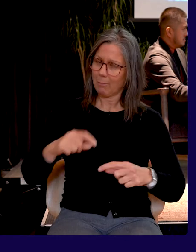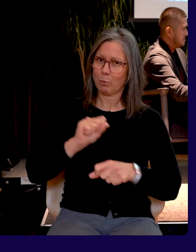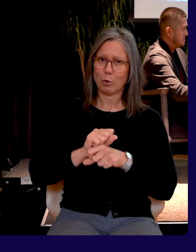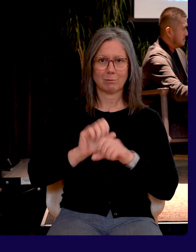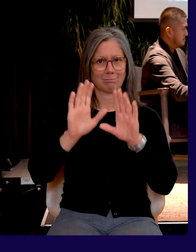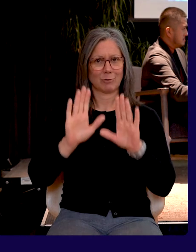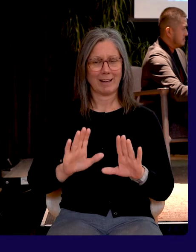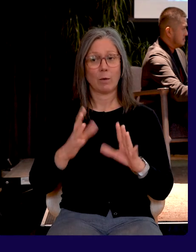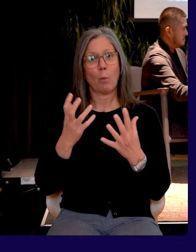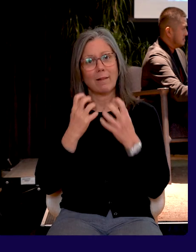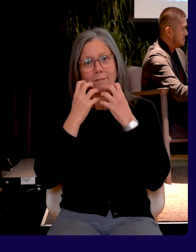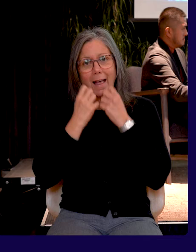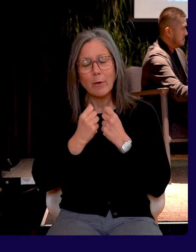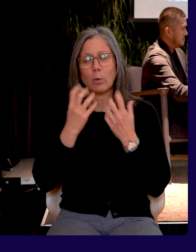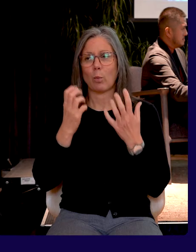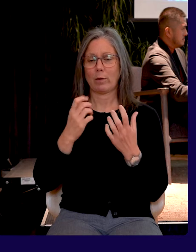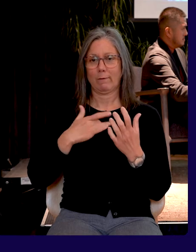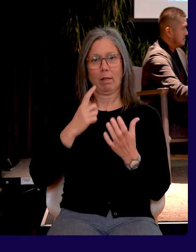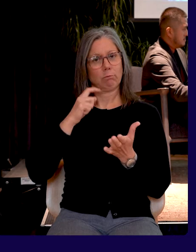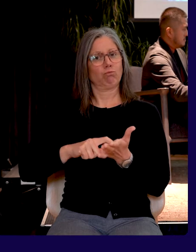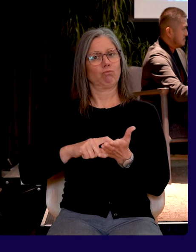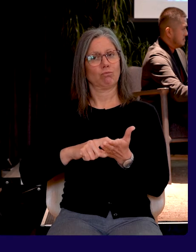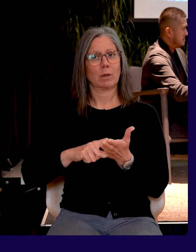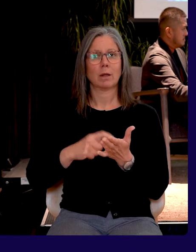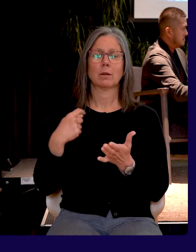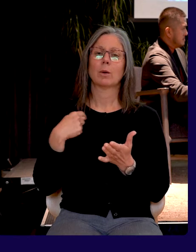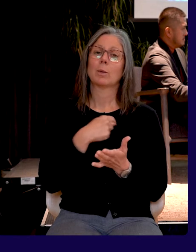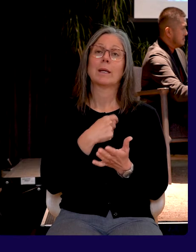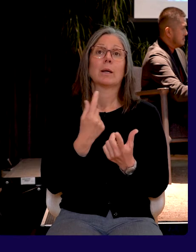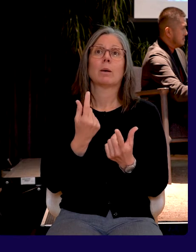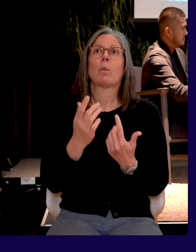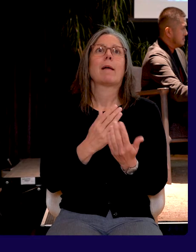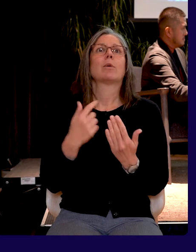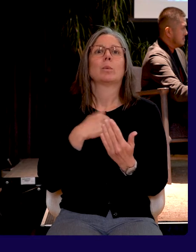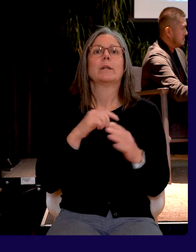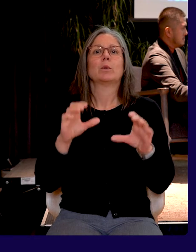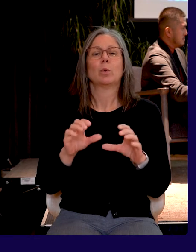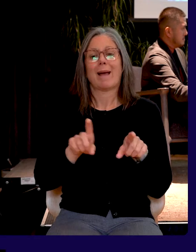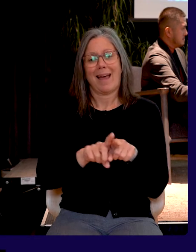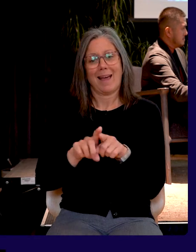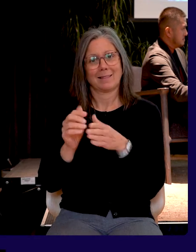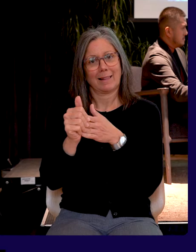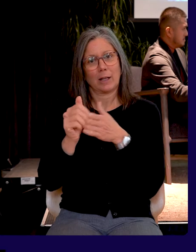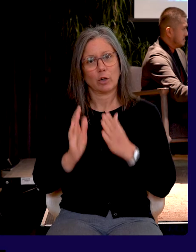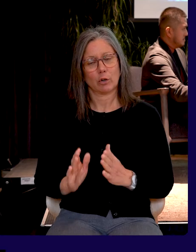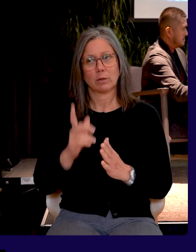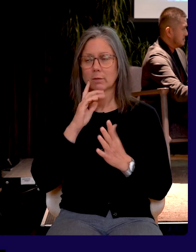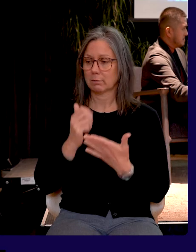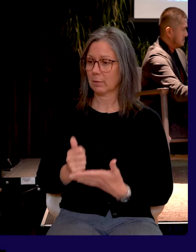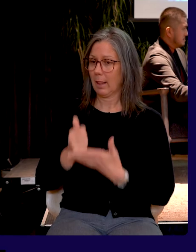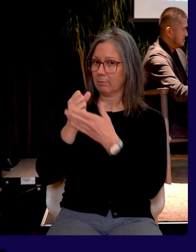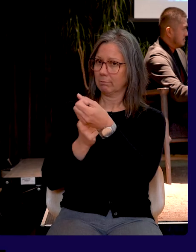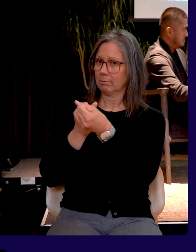They want to be valued. They want to be seen. And so whatever we can do as leaders to facilitate that, that's what we